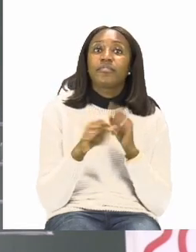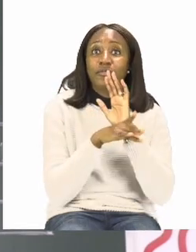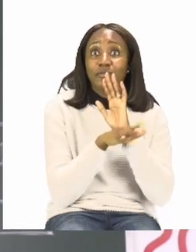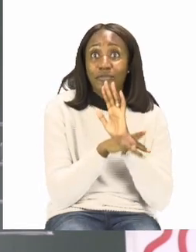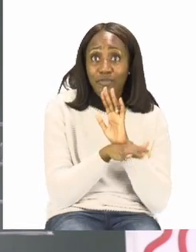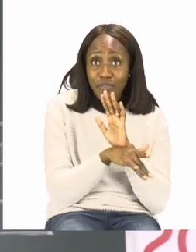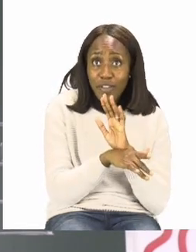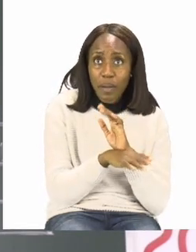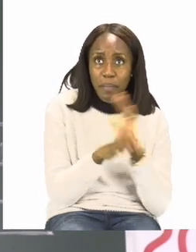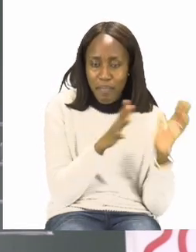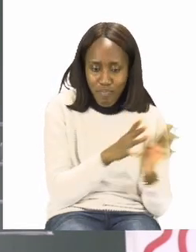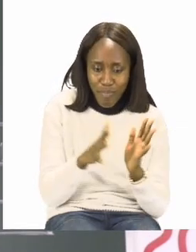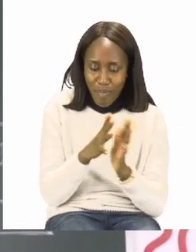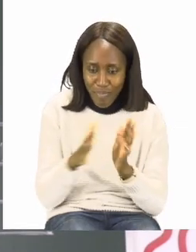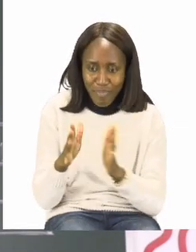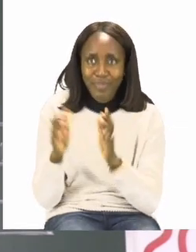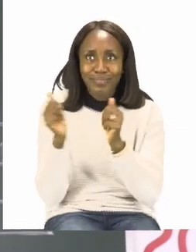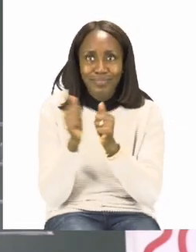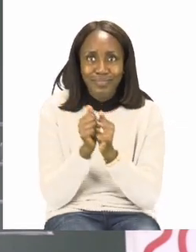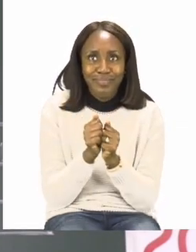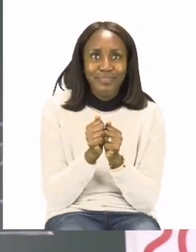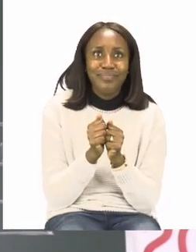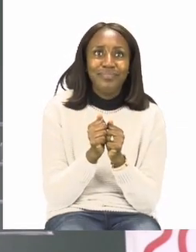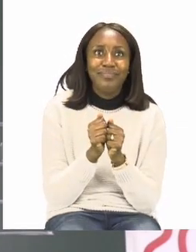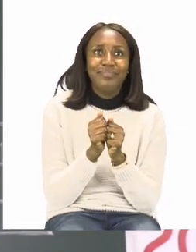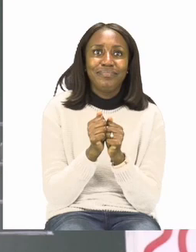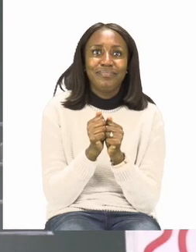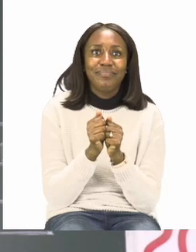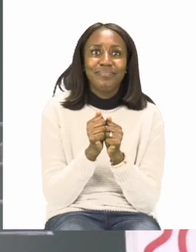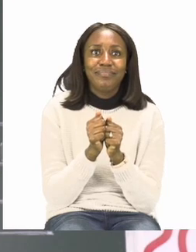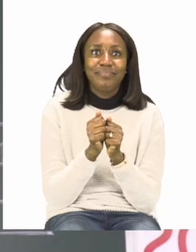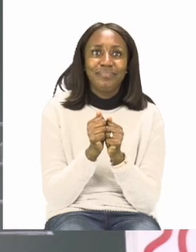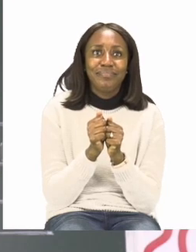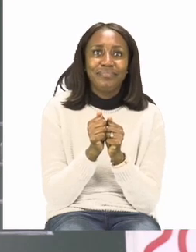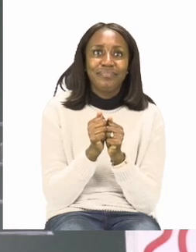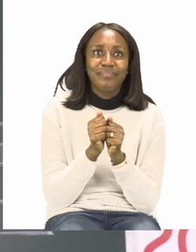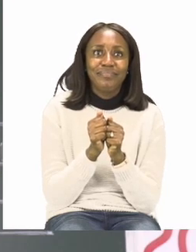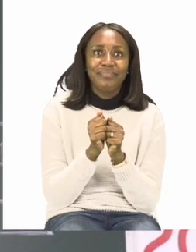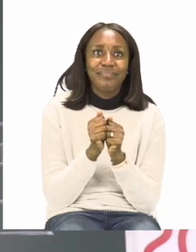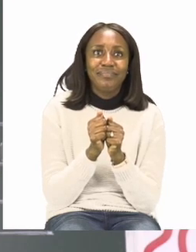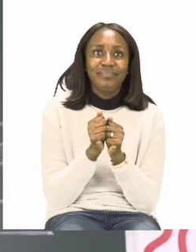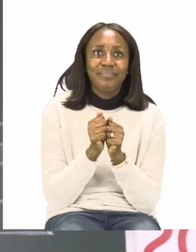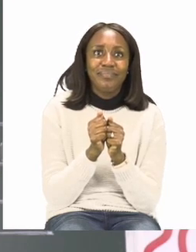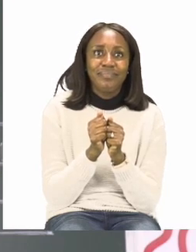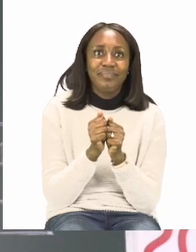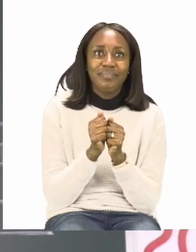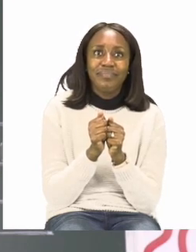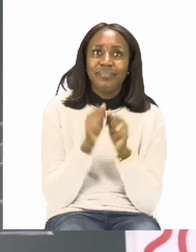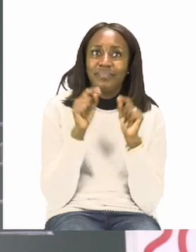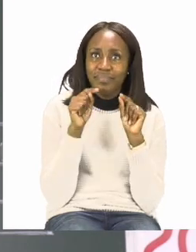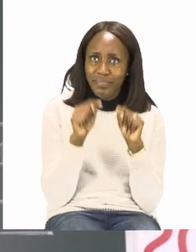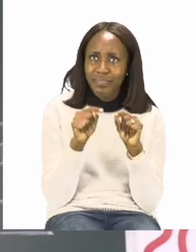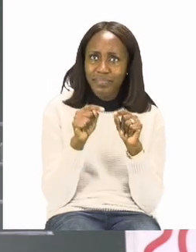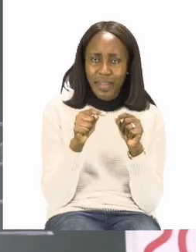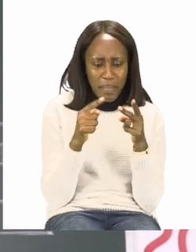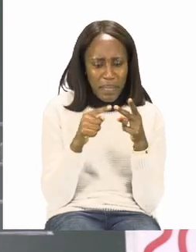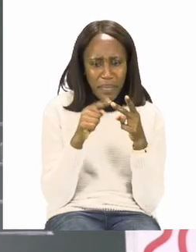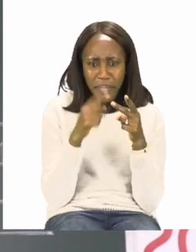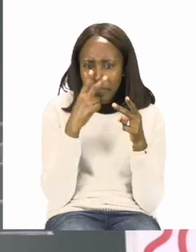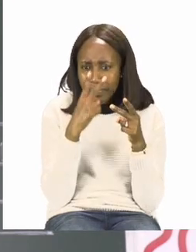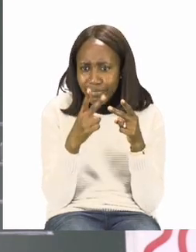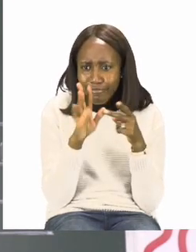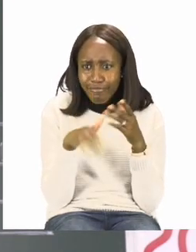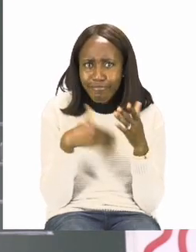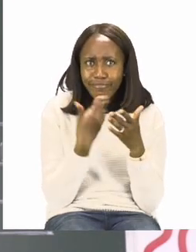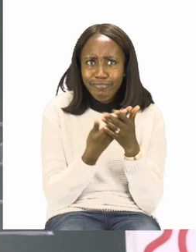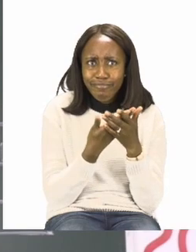and maybe after that we can now see the next one. We are now looking at the picture, and